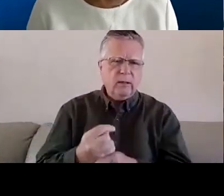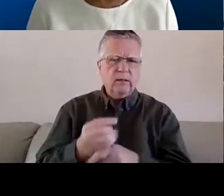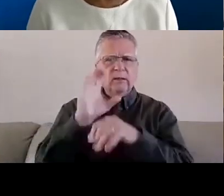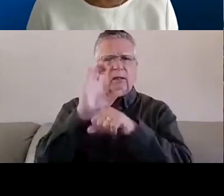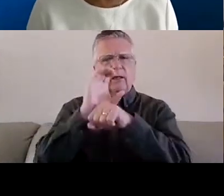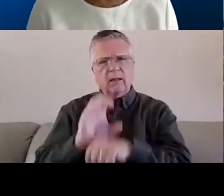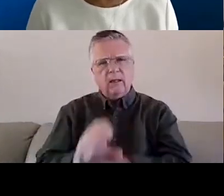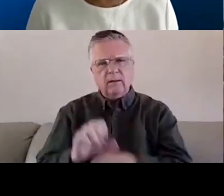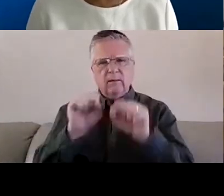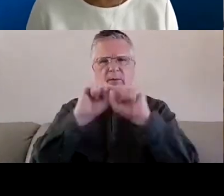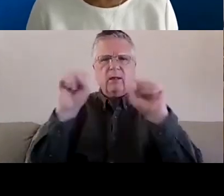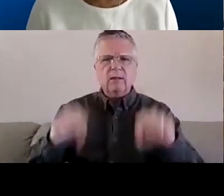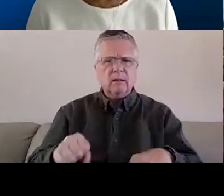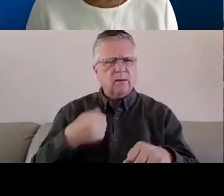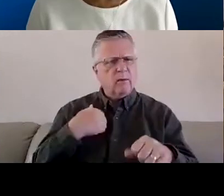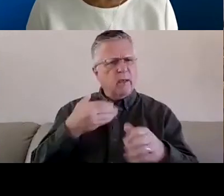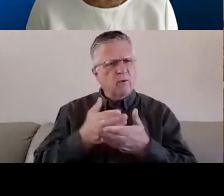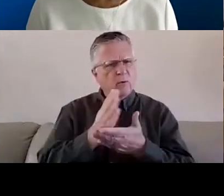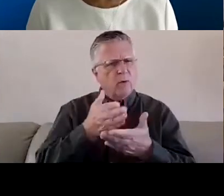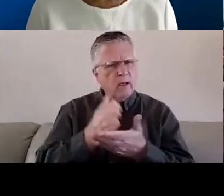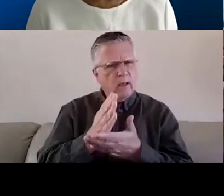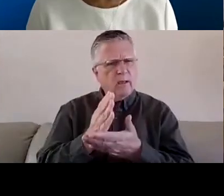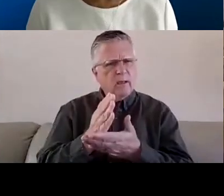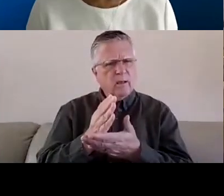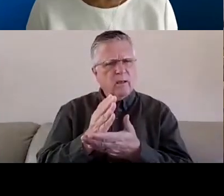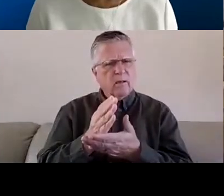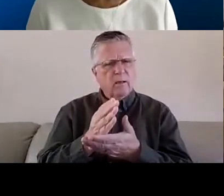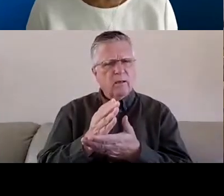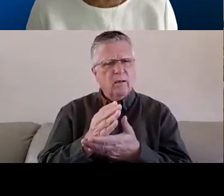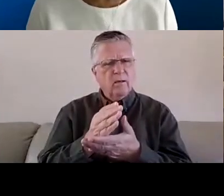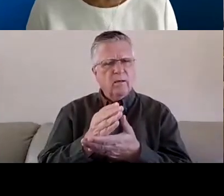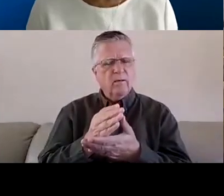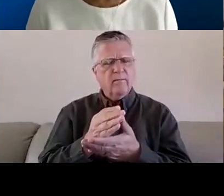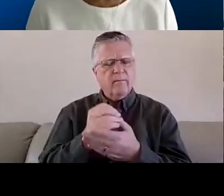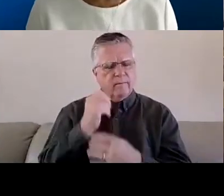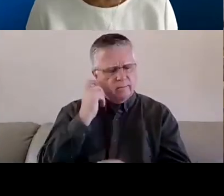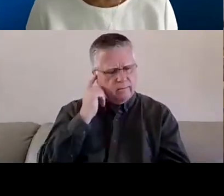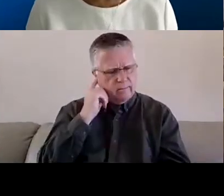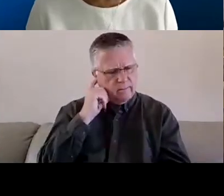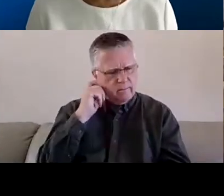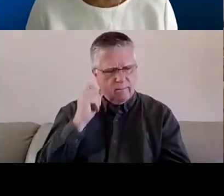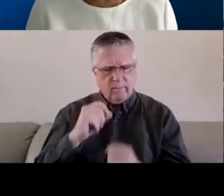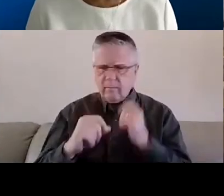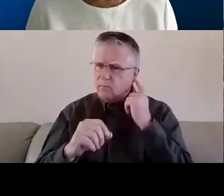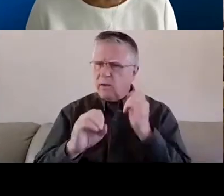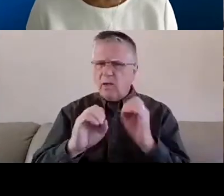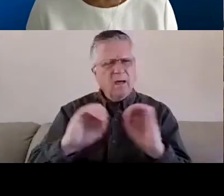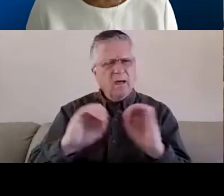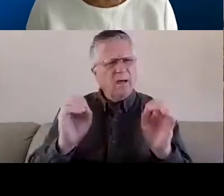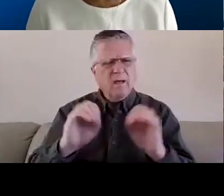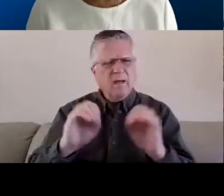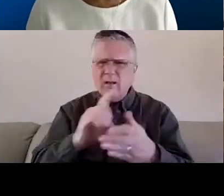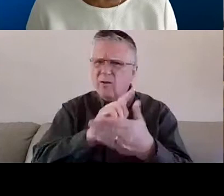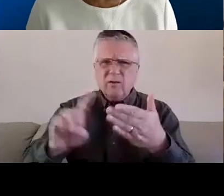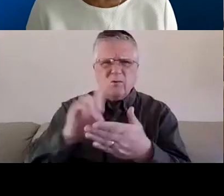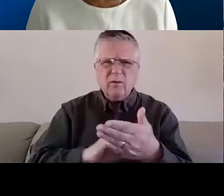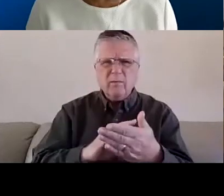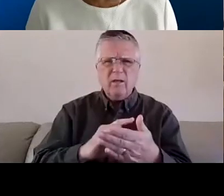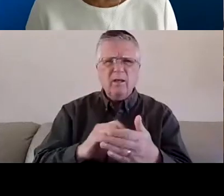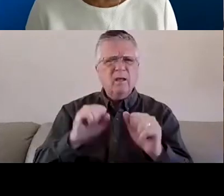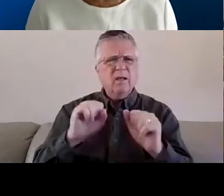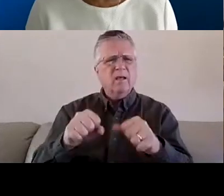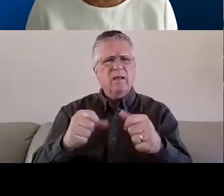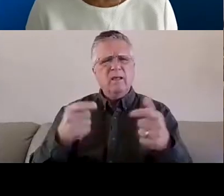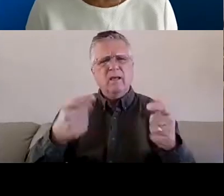systems belonging to each of our nation states and peoples. And no discrimination of any kind may arise from